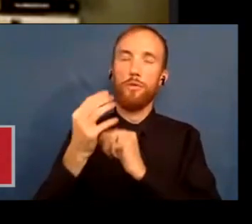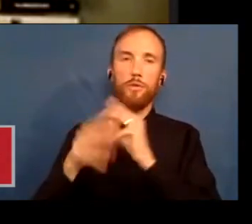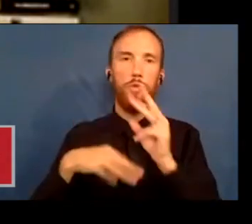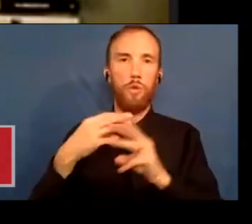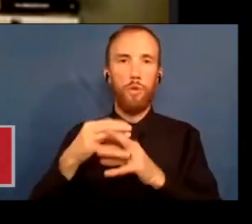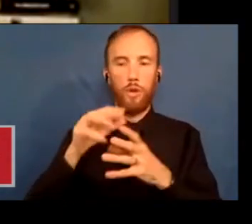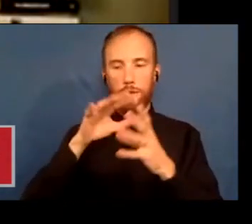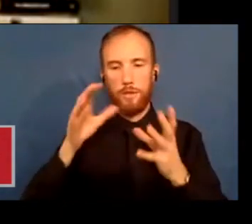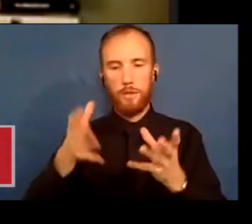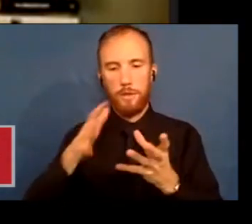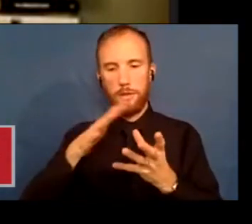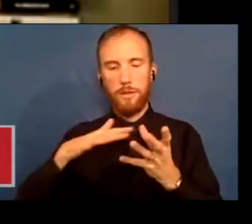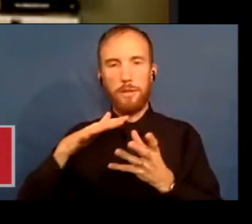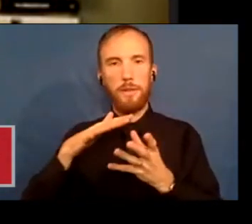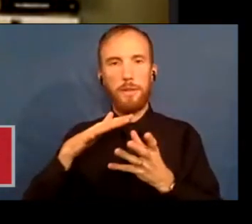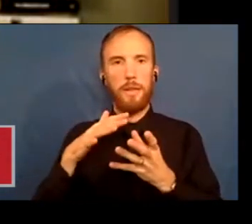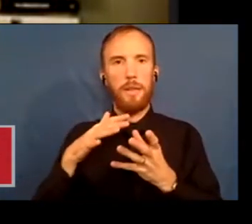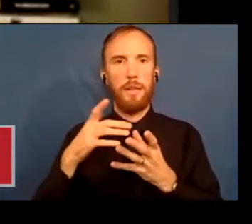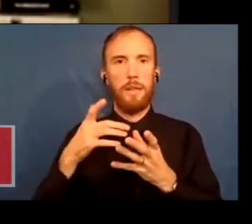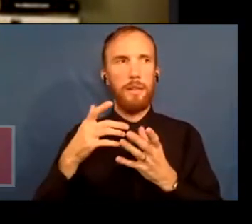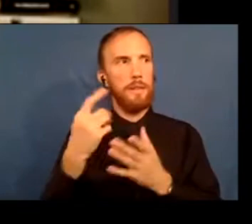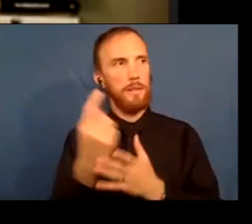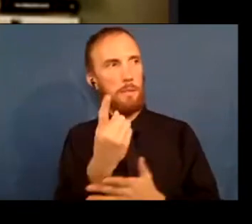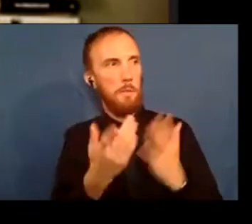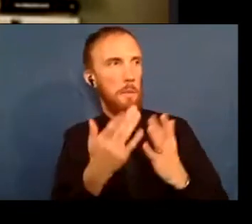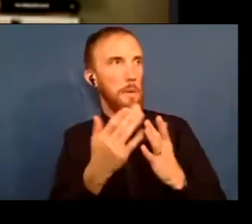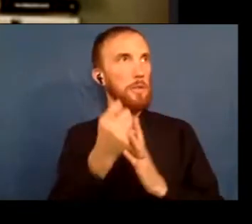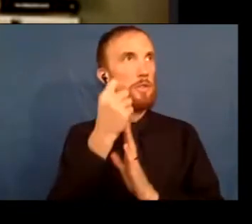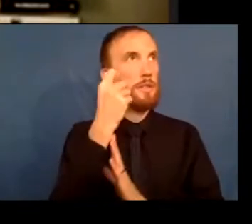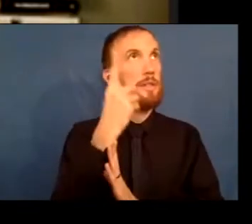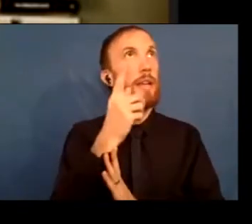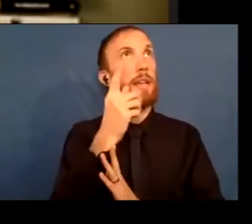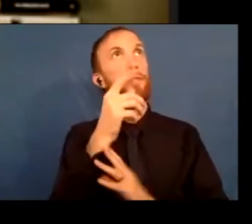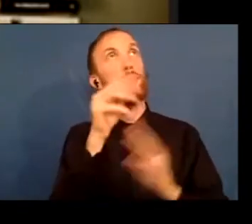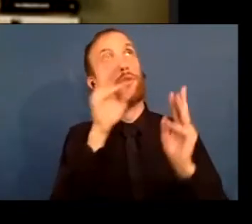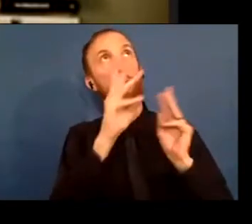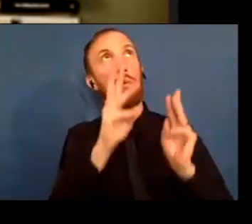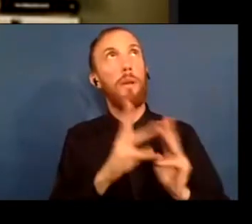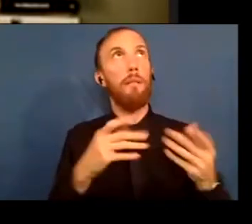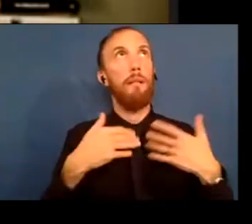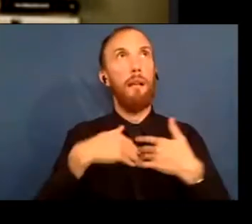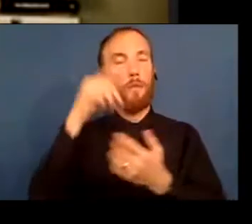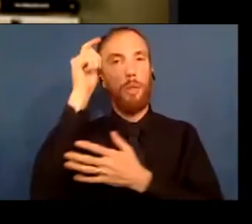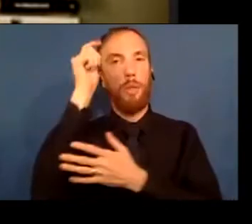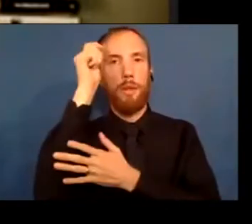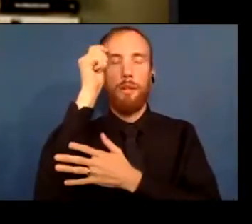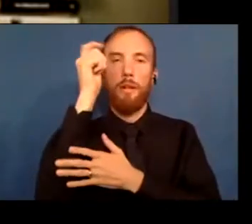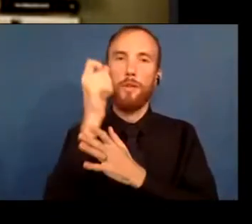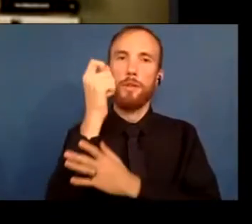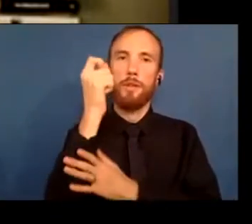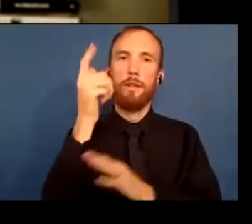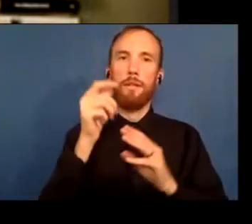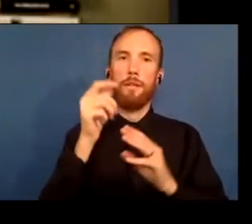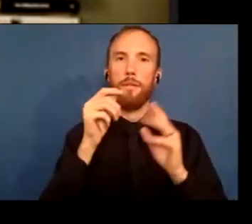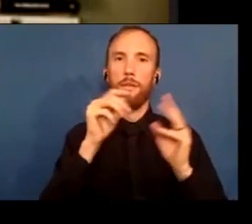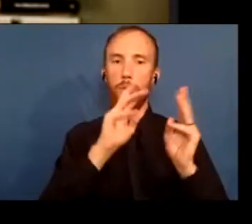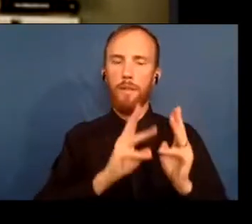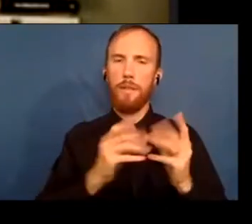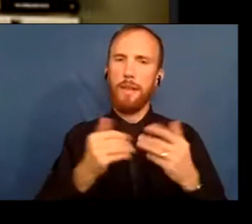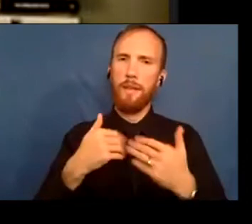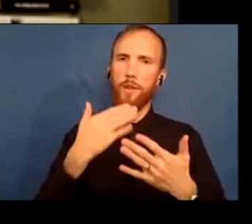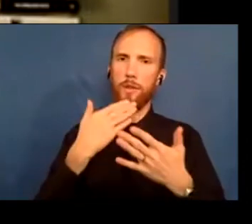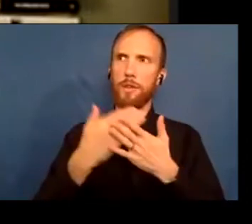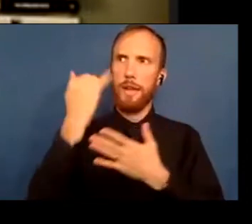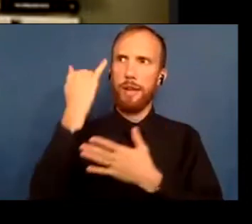perhaps patterns of the weather, that's come to some theoretical understanding, that is a very good developed sense of when is a good time